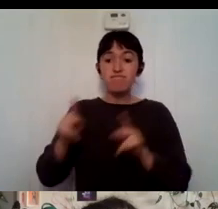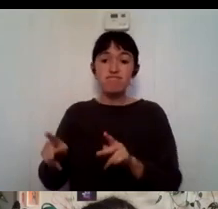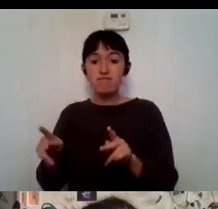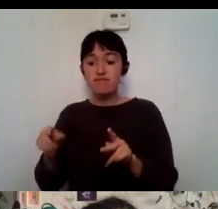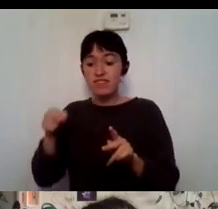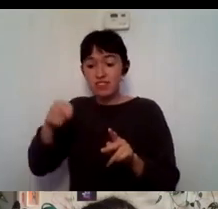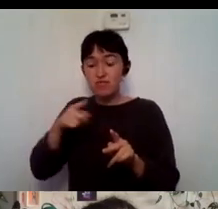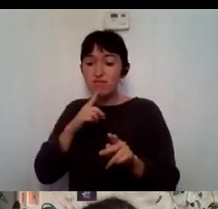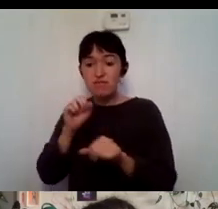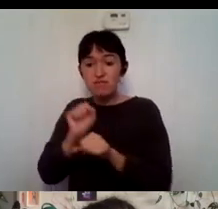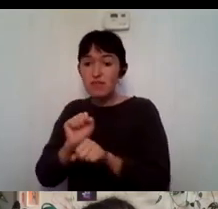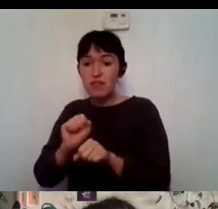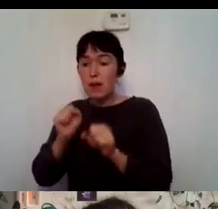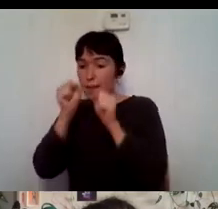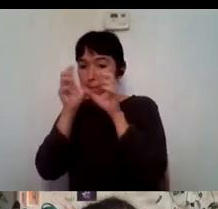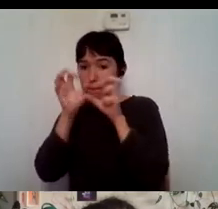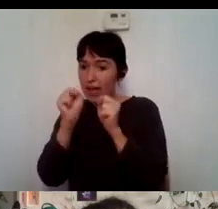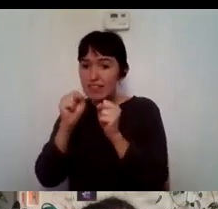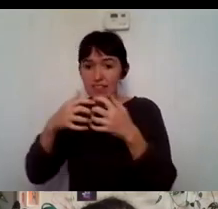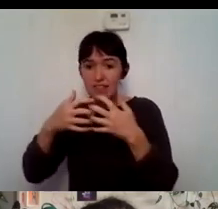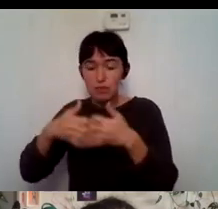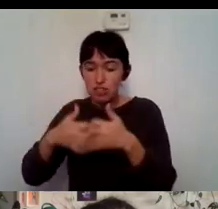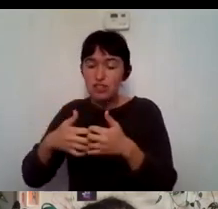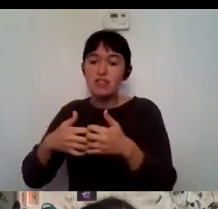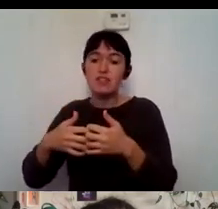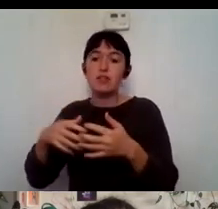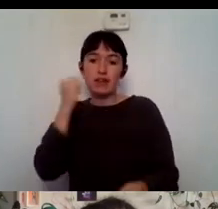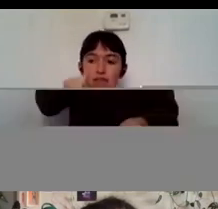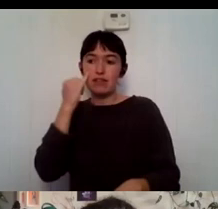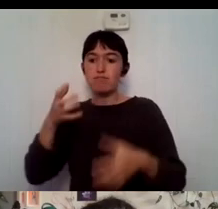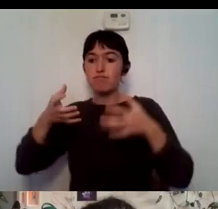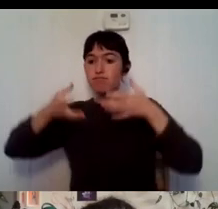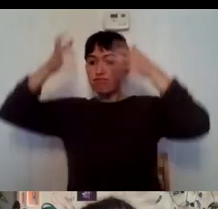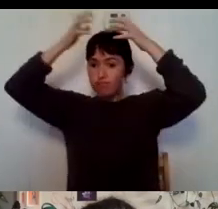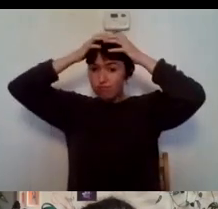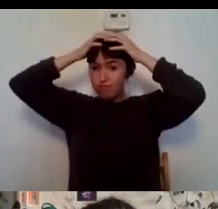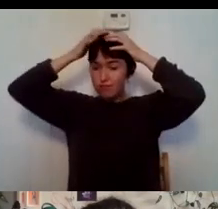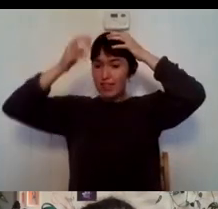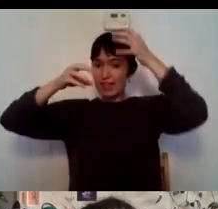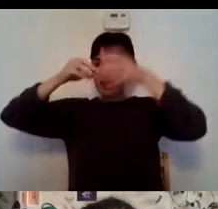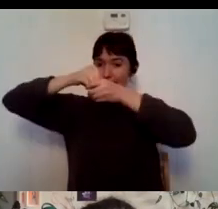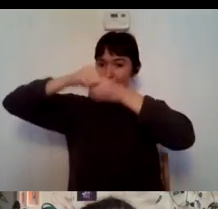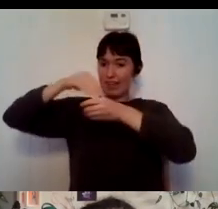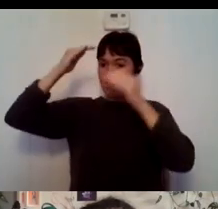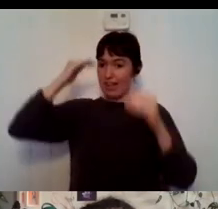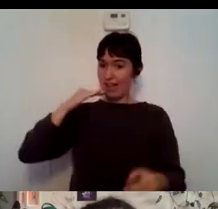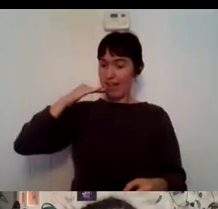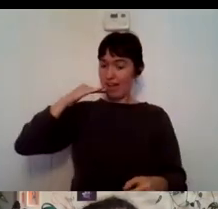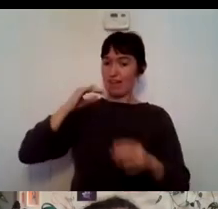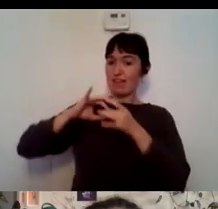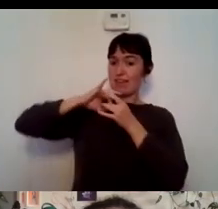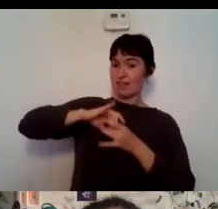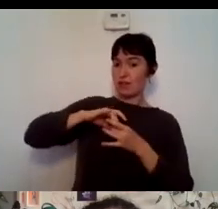within the brain, when you put it back into your head and connect it to your spinal cord and all those wonderful things, there's quite an